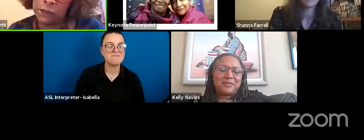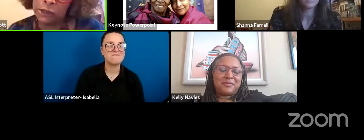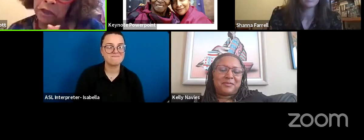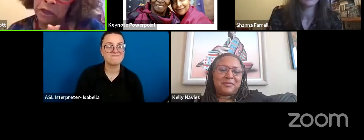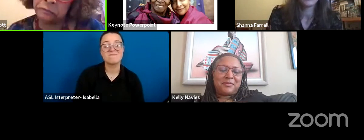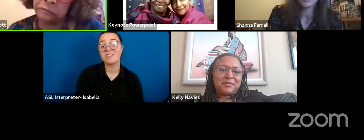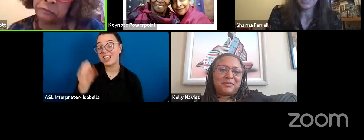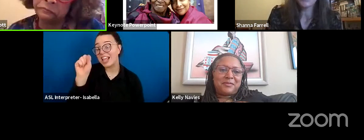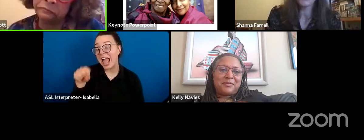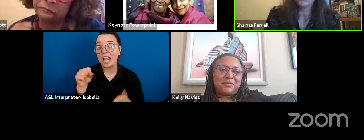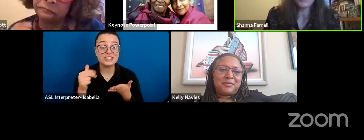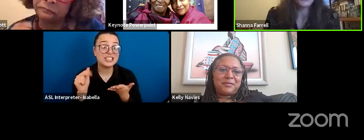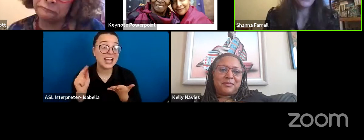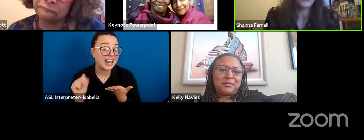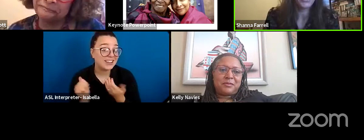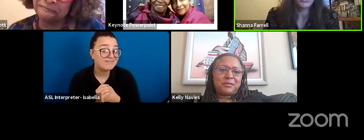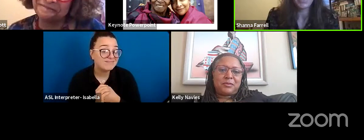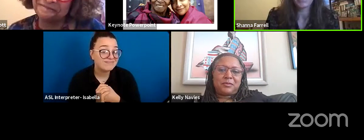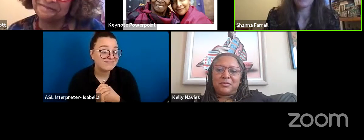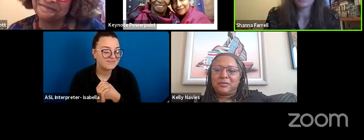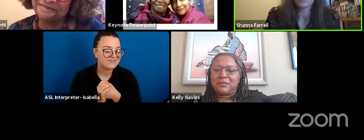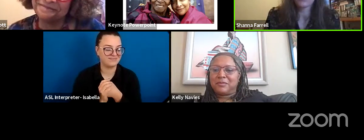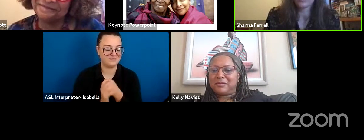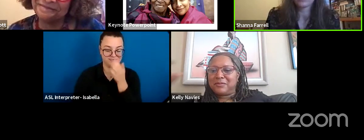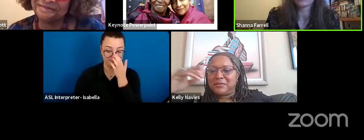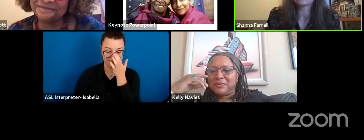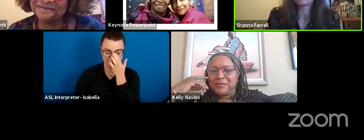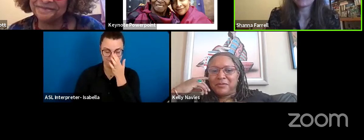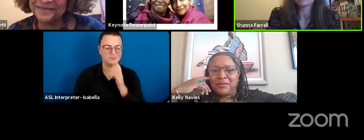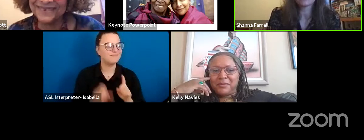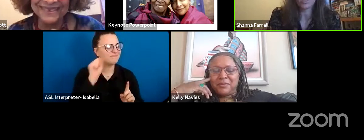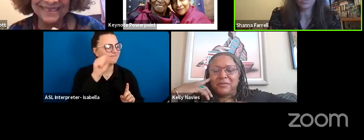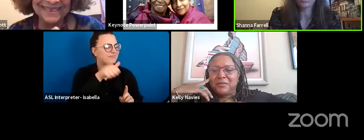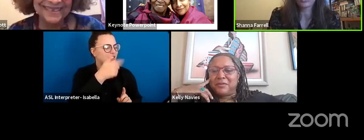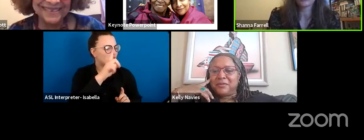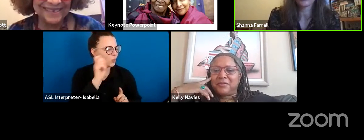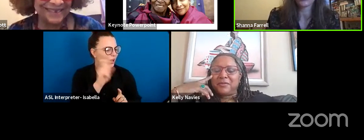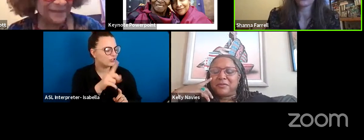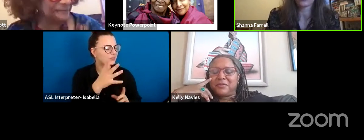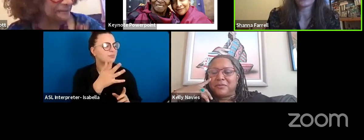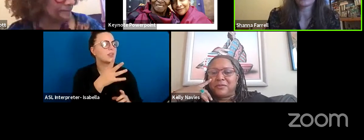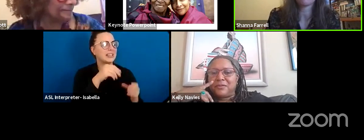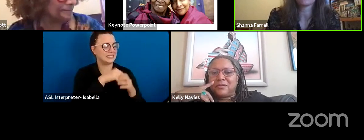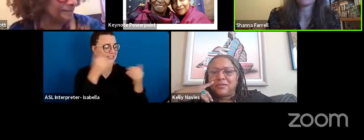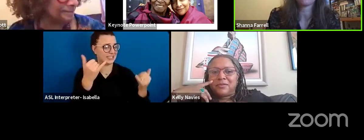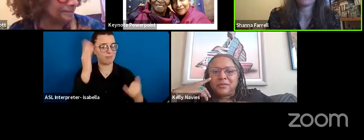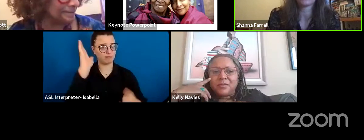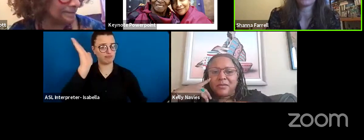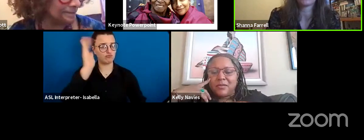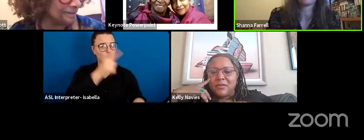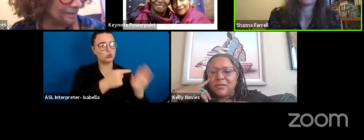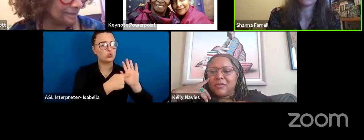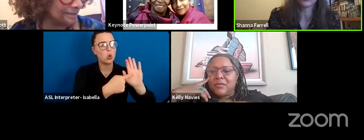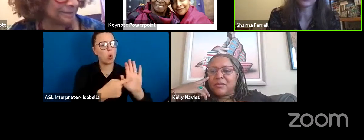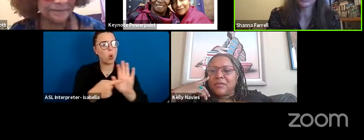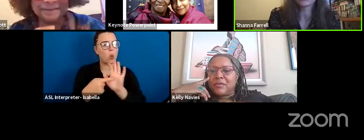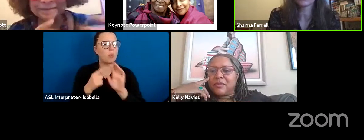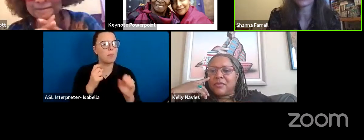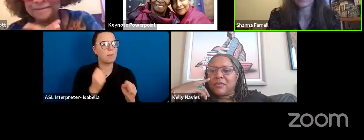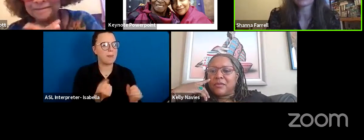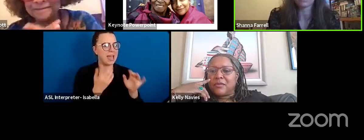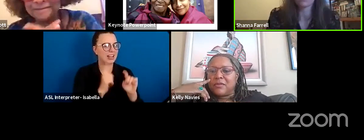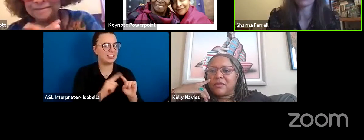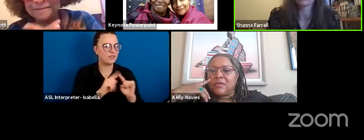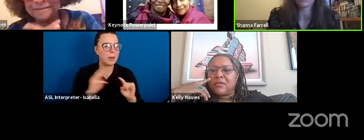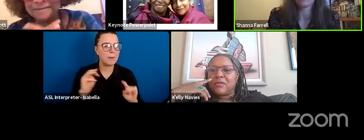Yes, Shanna. So another question that came in was, in today's talk, you showed work in many different media. You told stories,